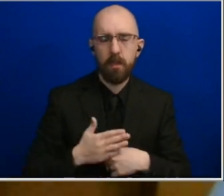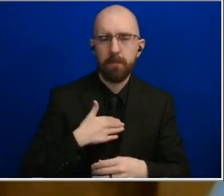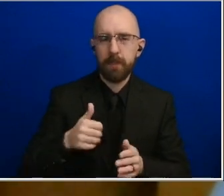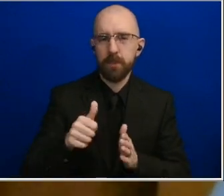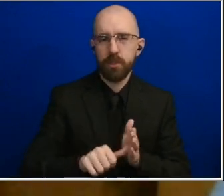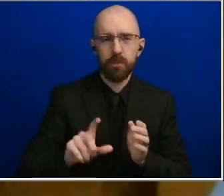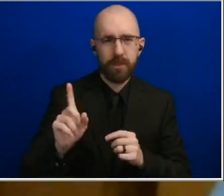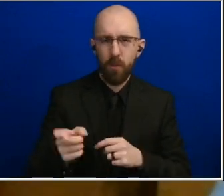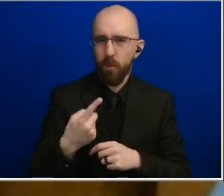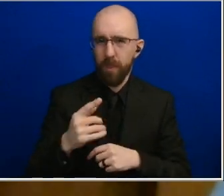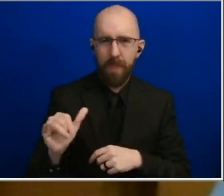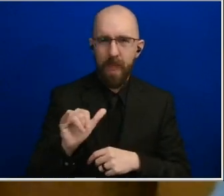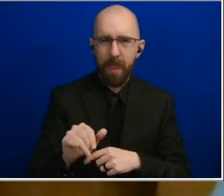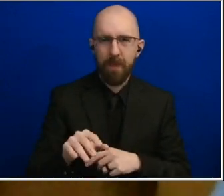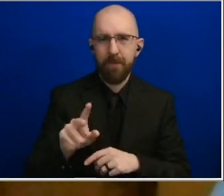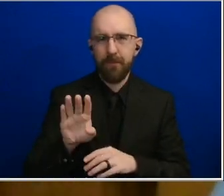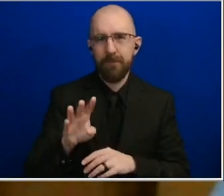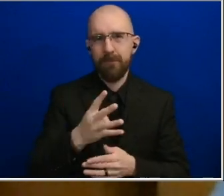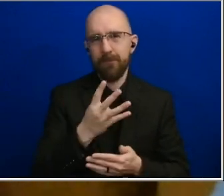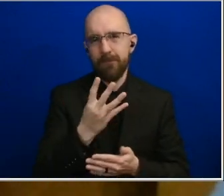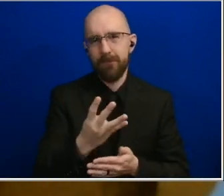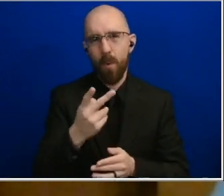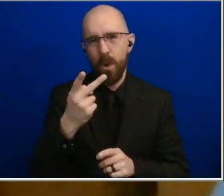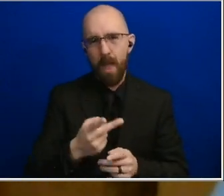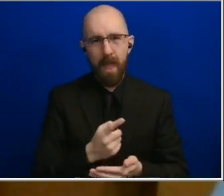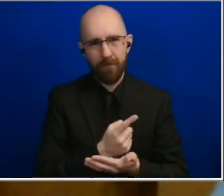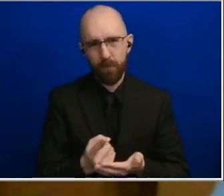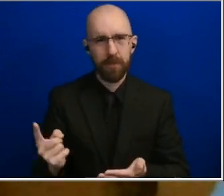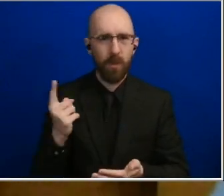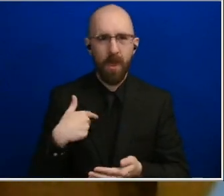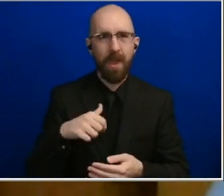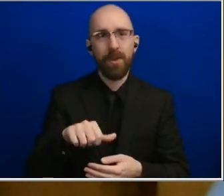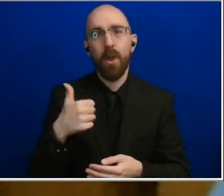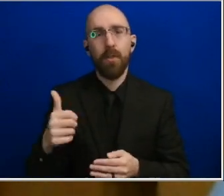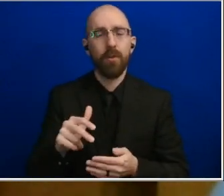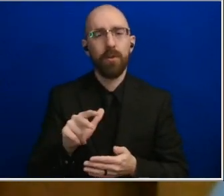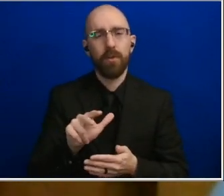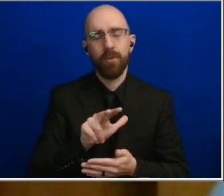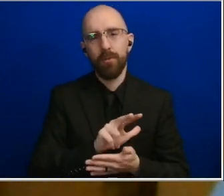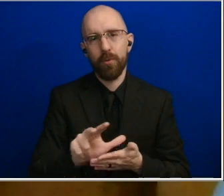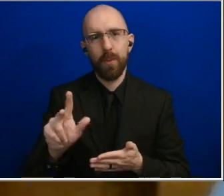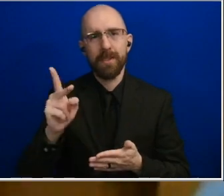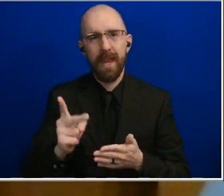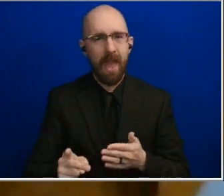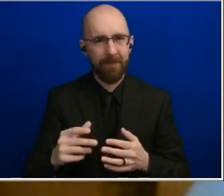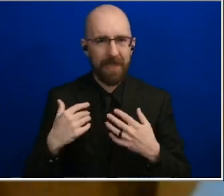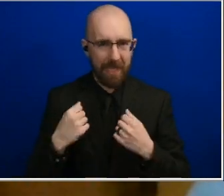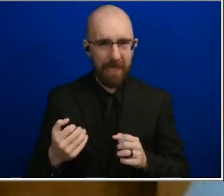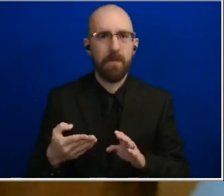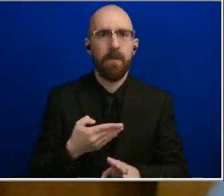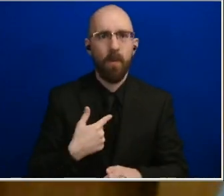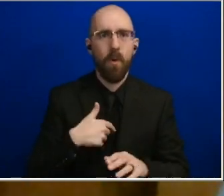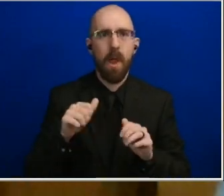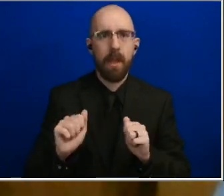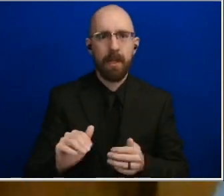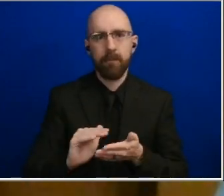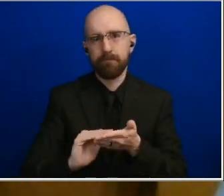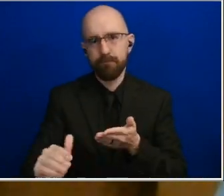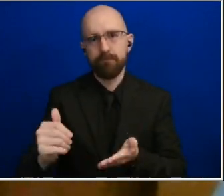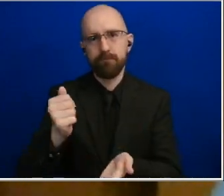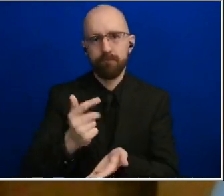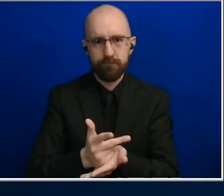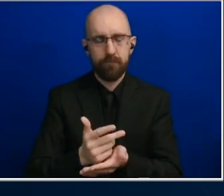like 4.5 weeks ago, so I got about another 3.5 weeks of healing before I can get cleared to go back into a